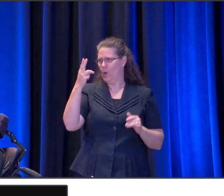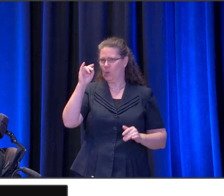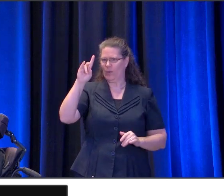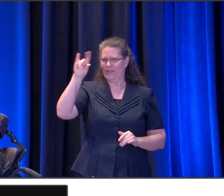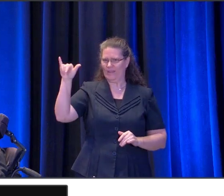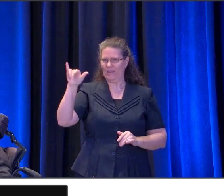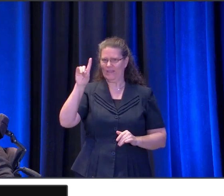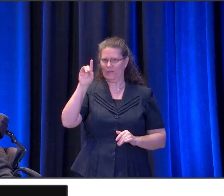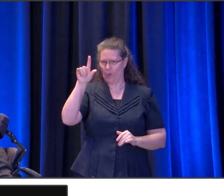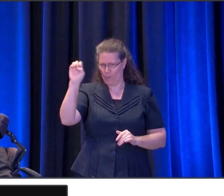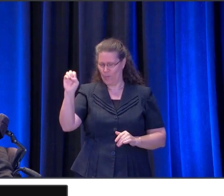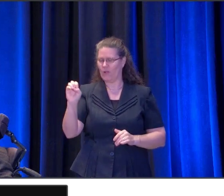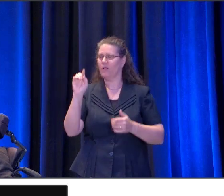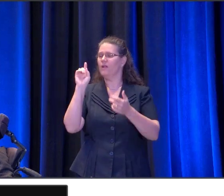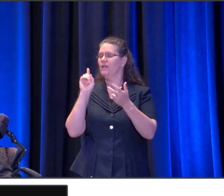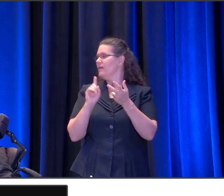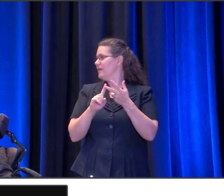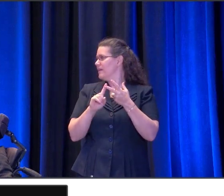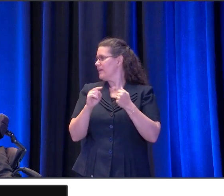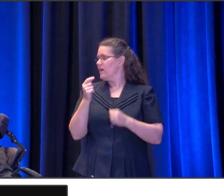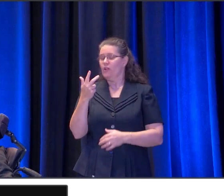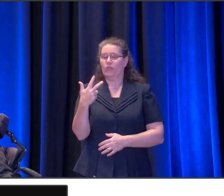The 3 new elected